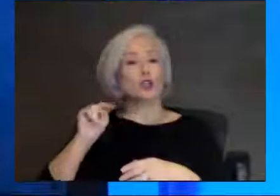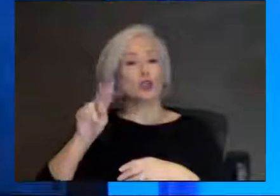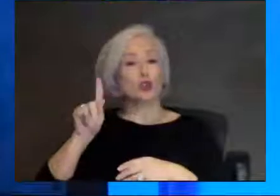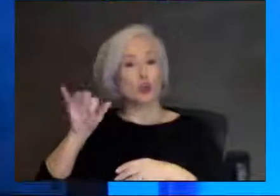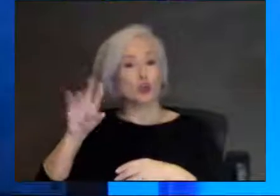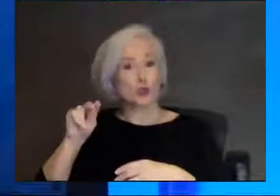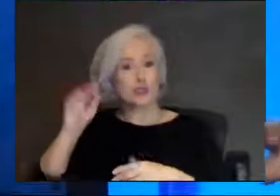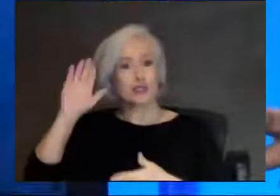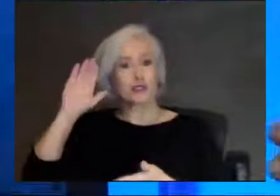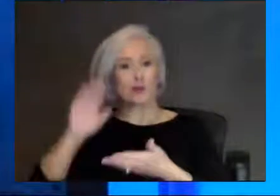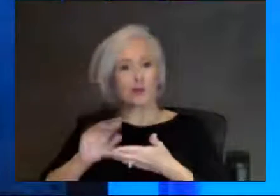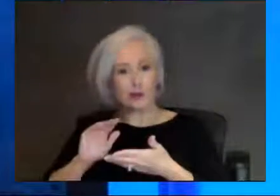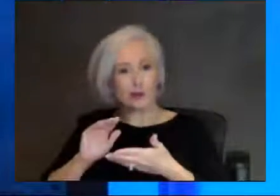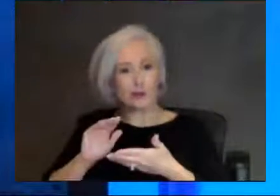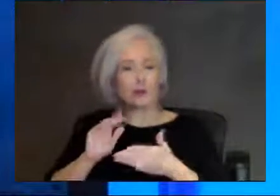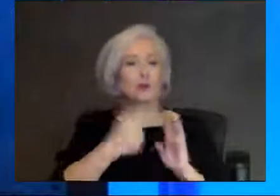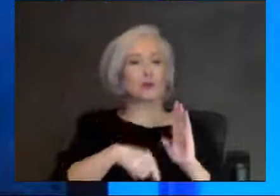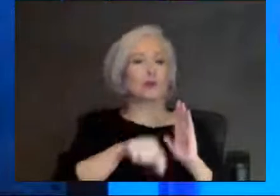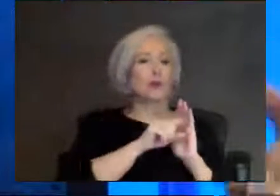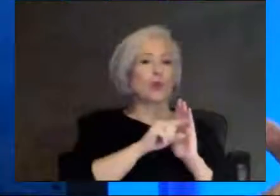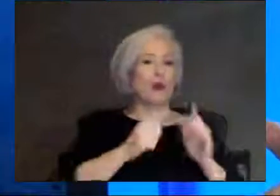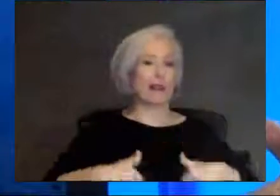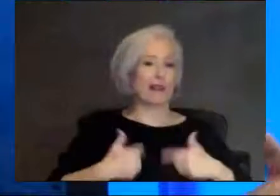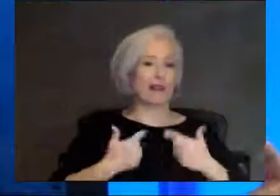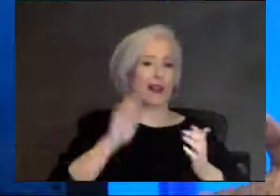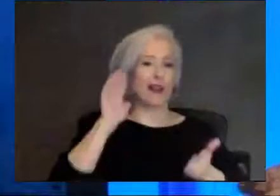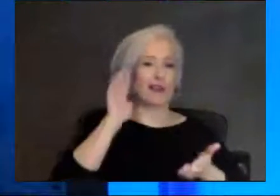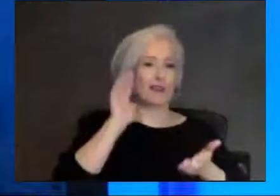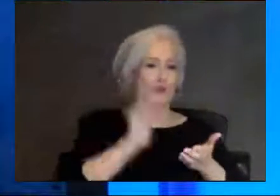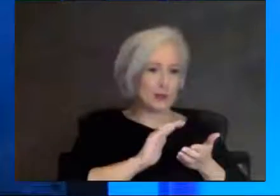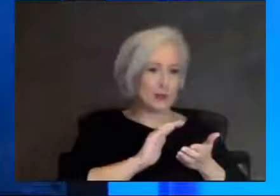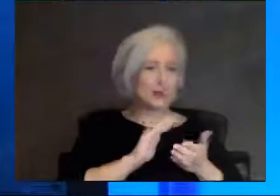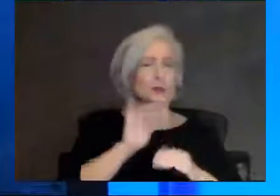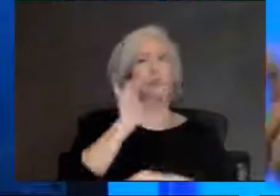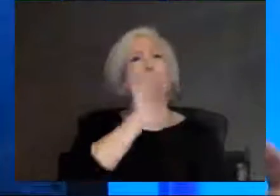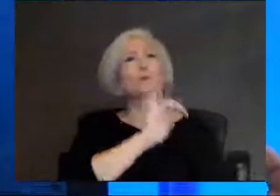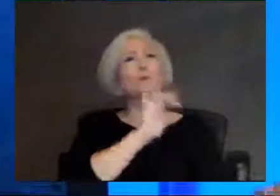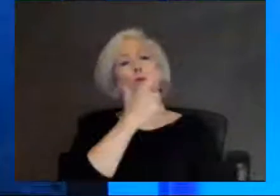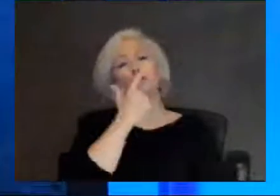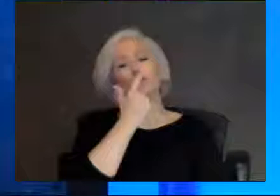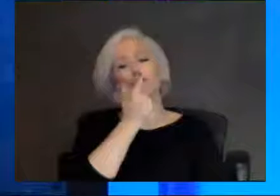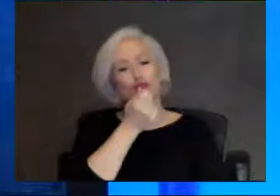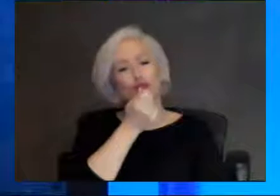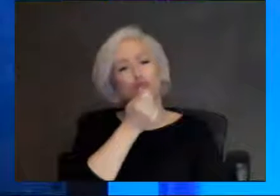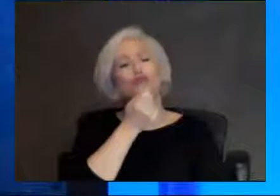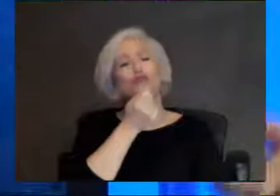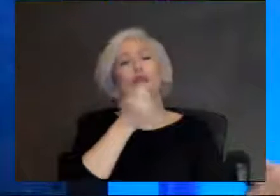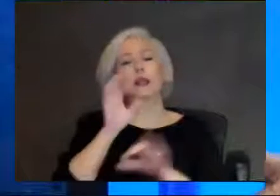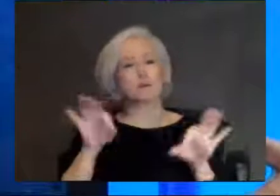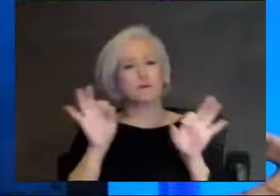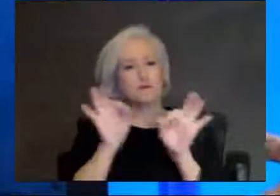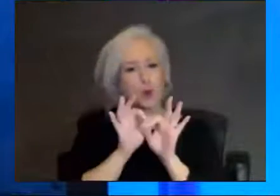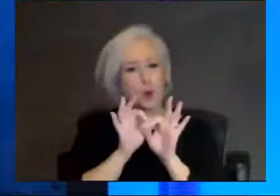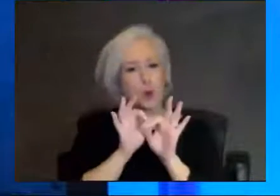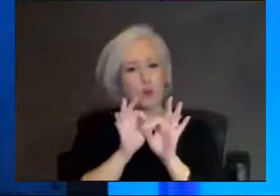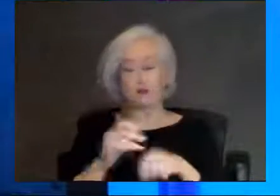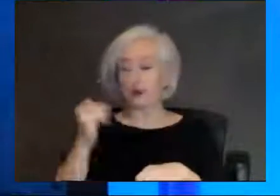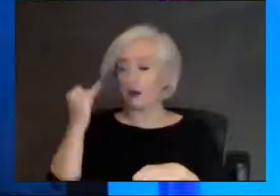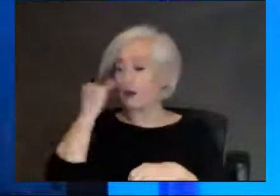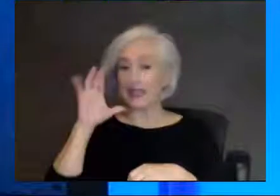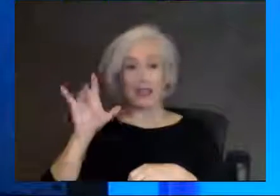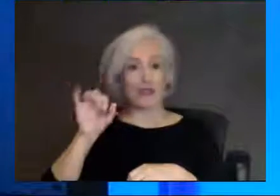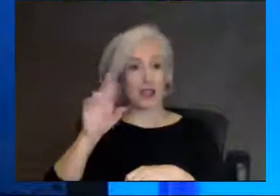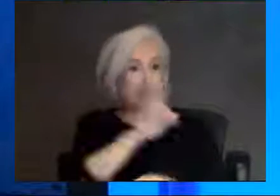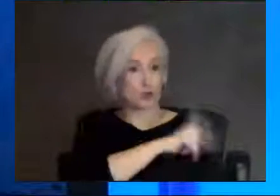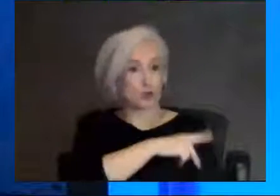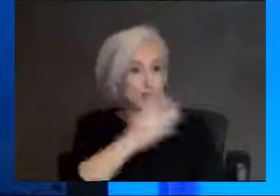So I thought this is important, and if cancer patients are facing this, this might be something else we should also look at, which has not been done before.